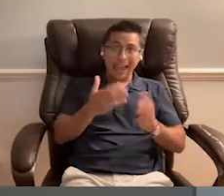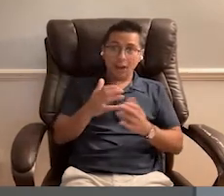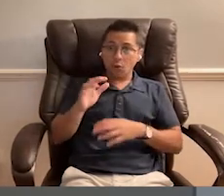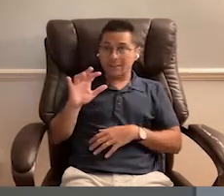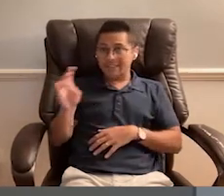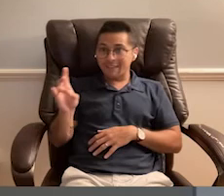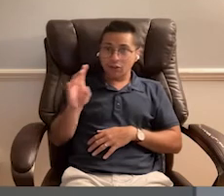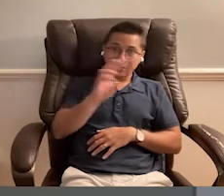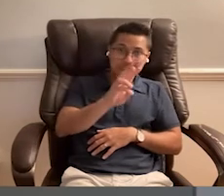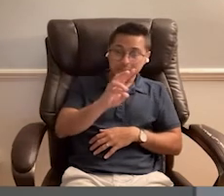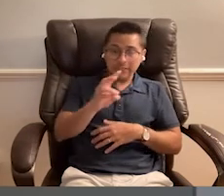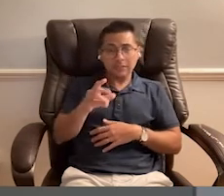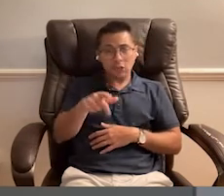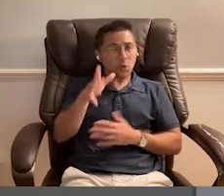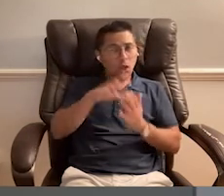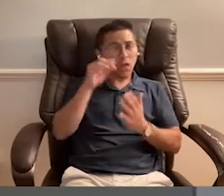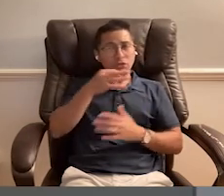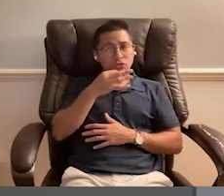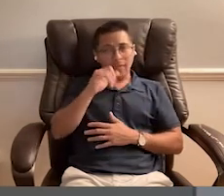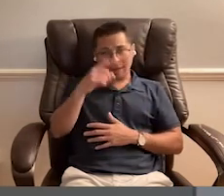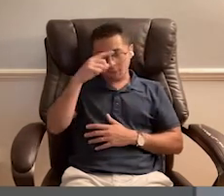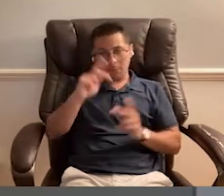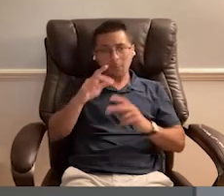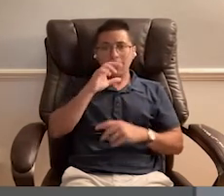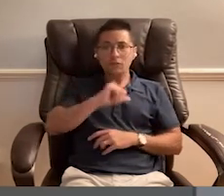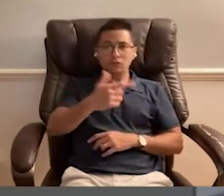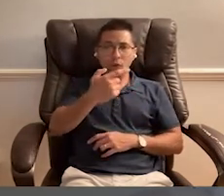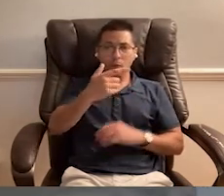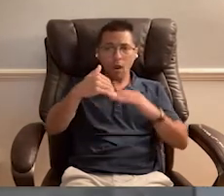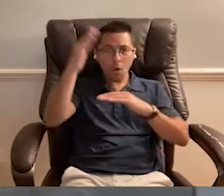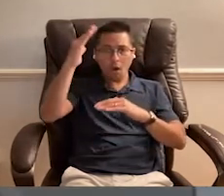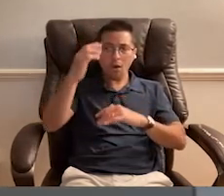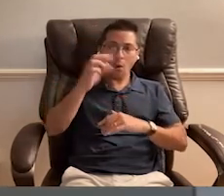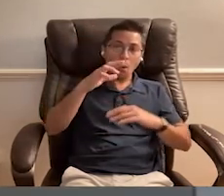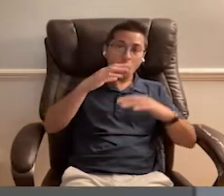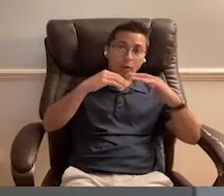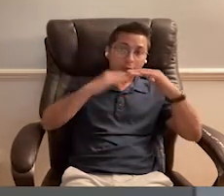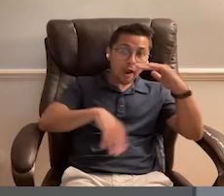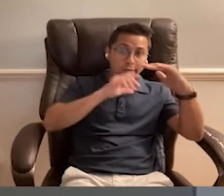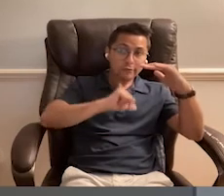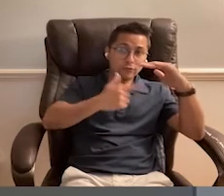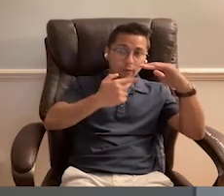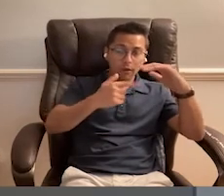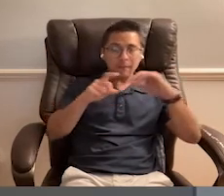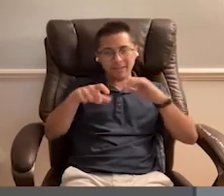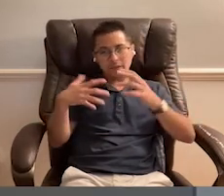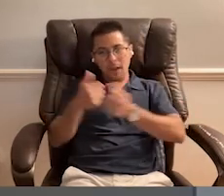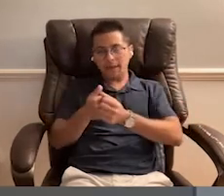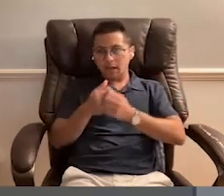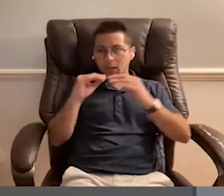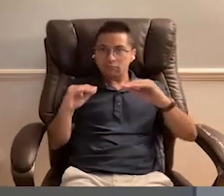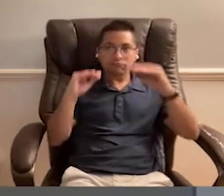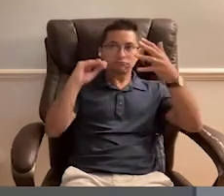our system. And if you're currently in category 7 or 6, that's, as we will learn soon, that's for individuals who are either 21 or older or